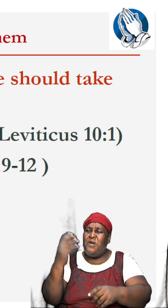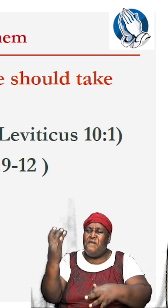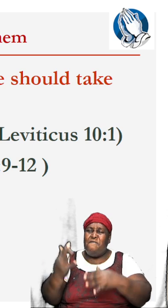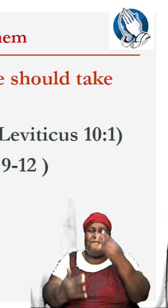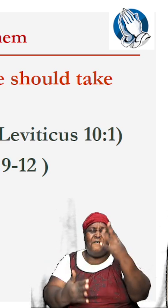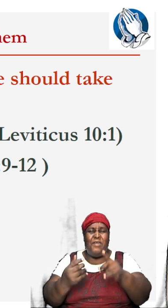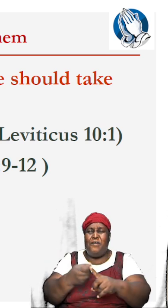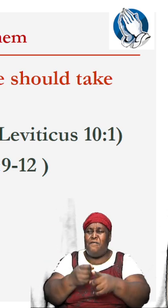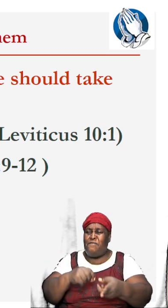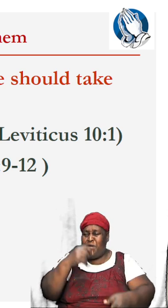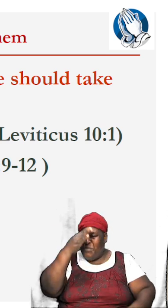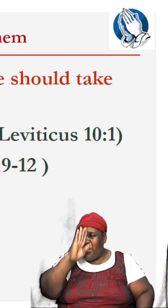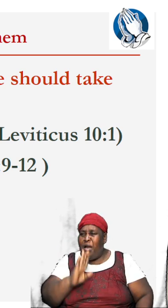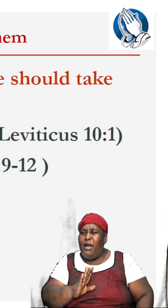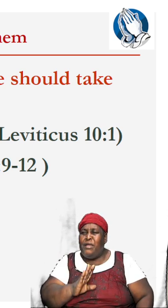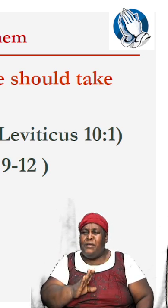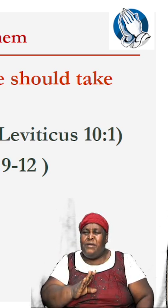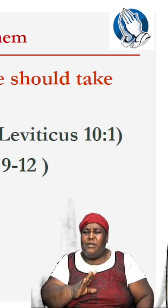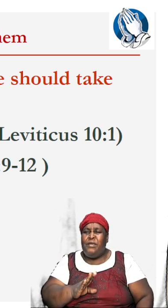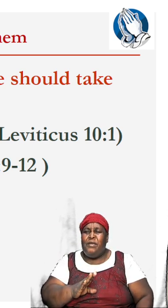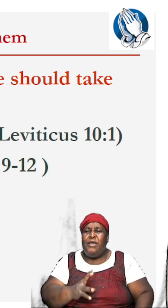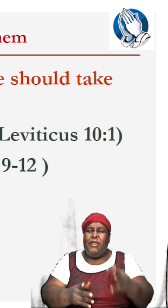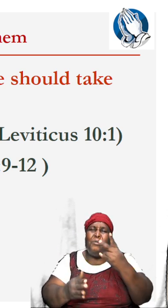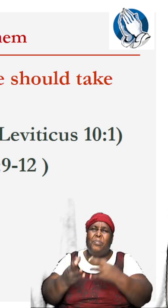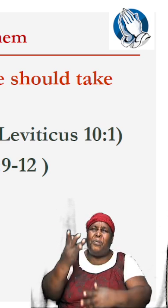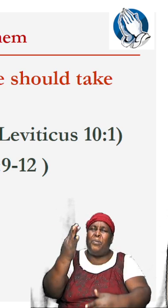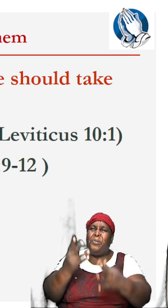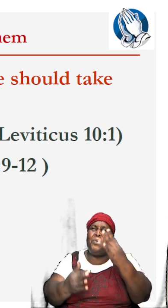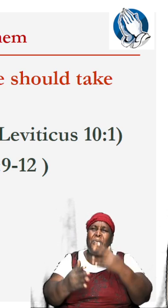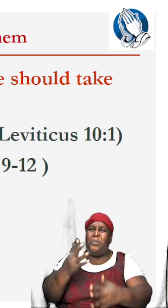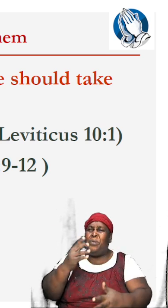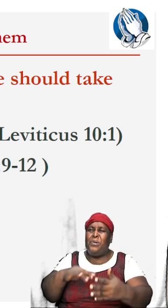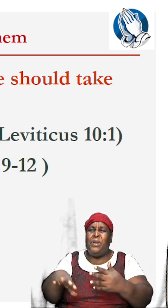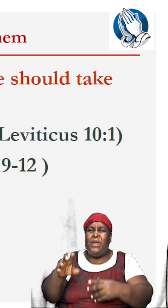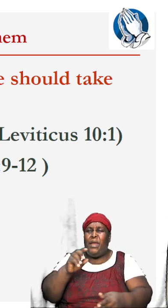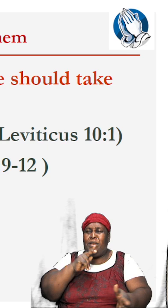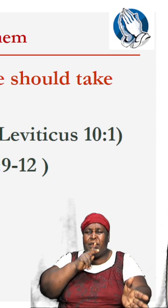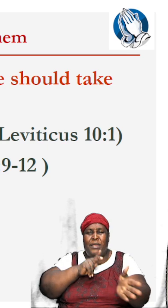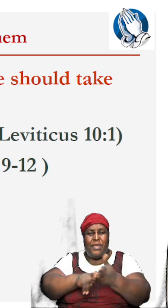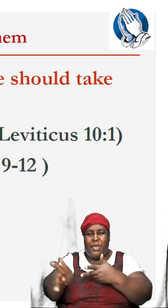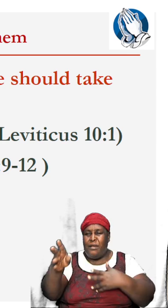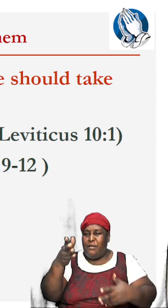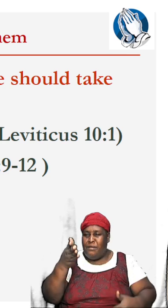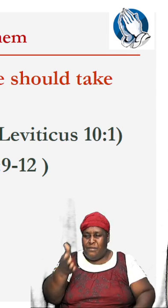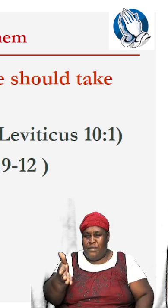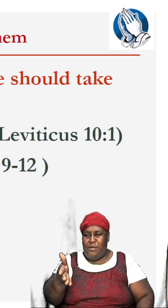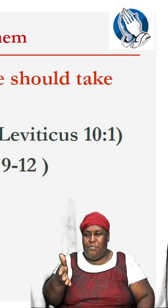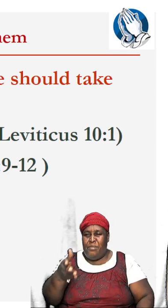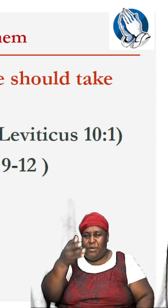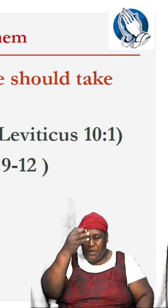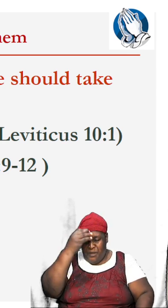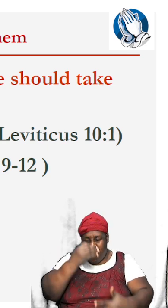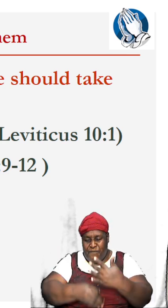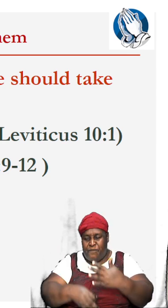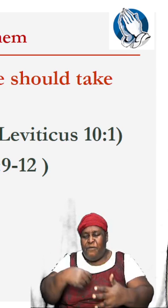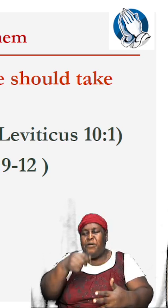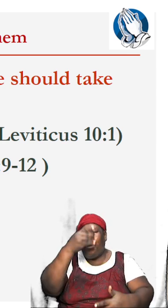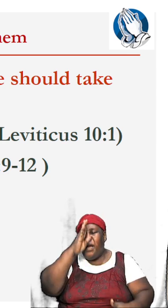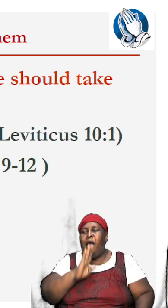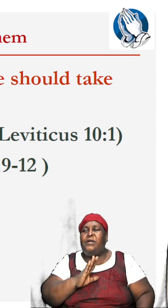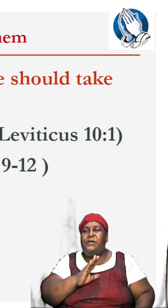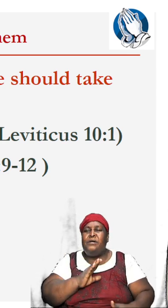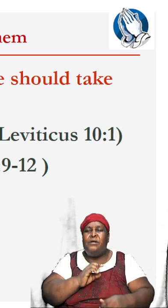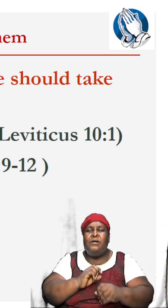Lord, hallelujah, and it devoured them, and they died before the Lord. We cannot take